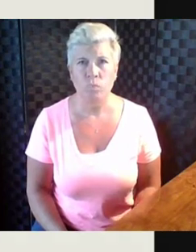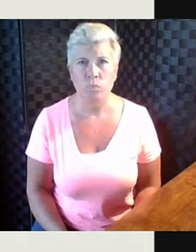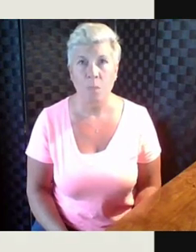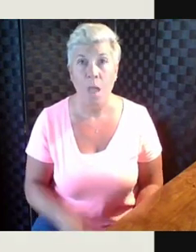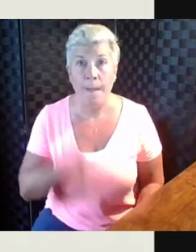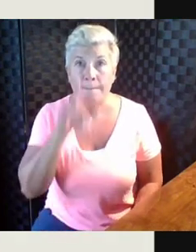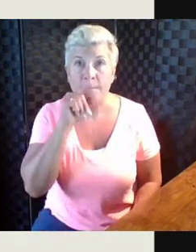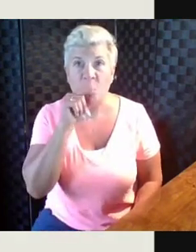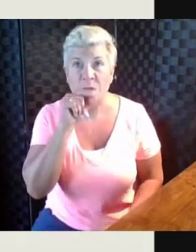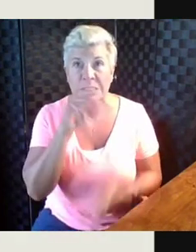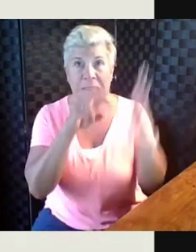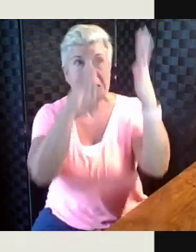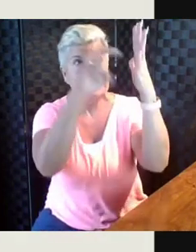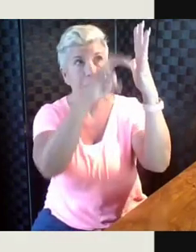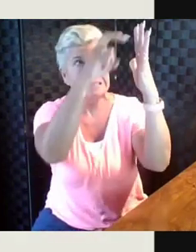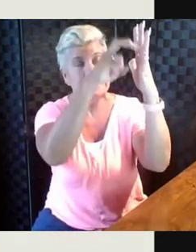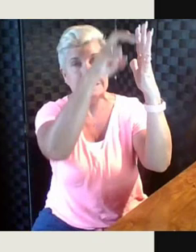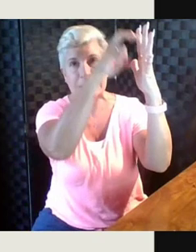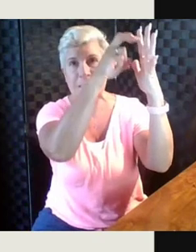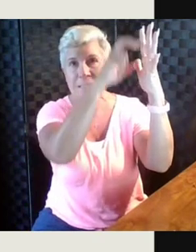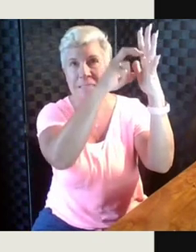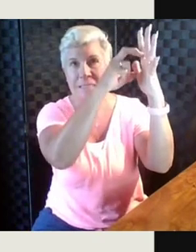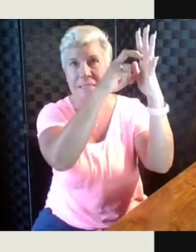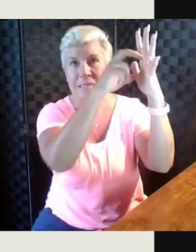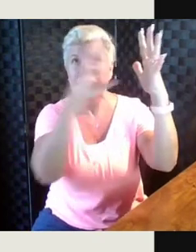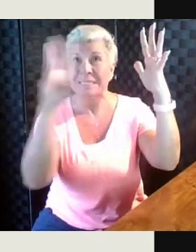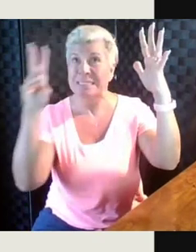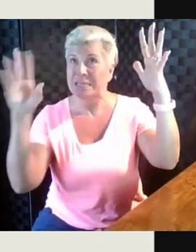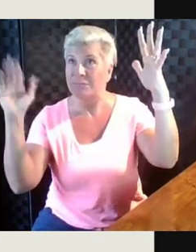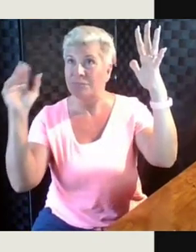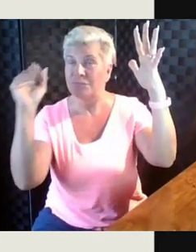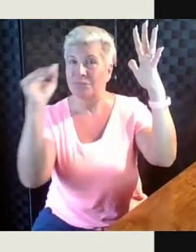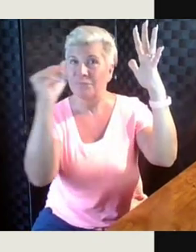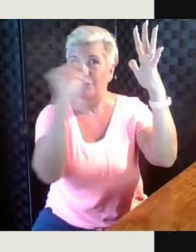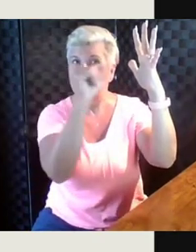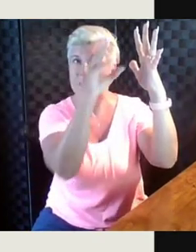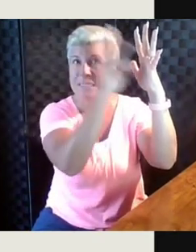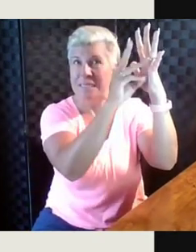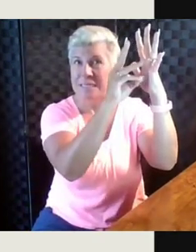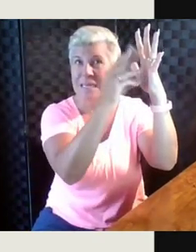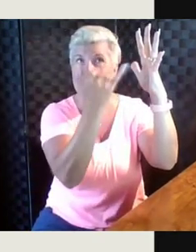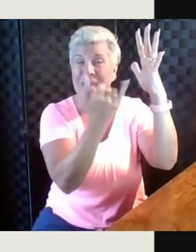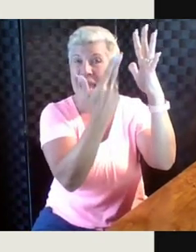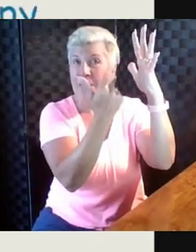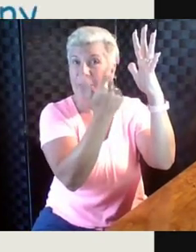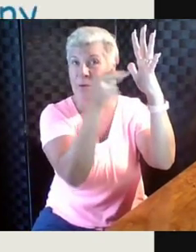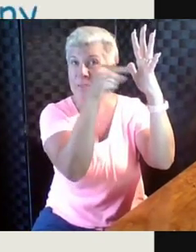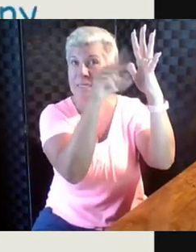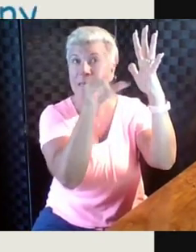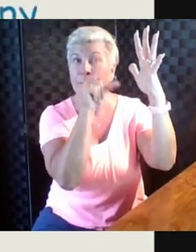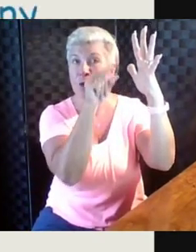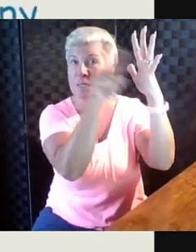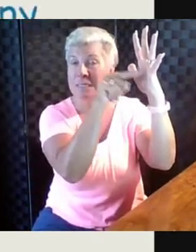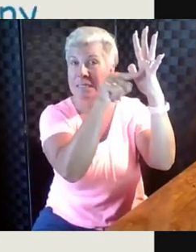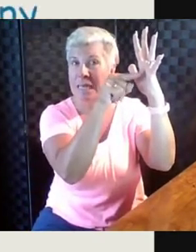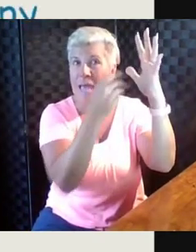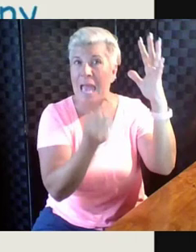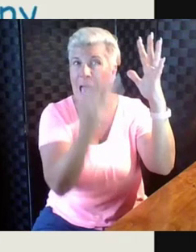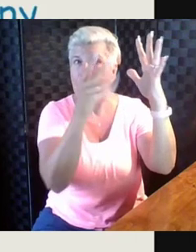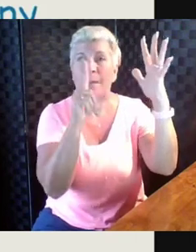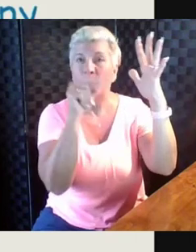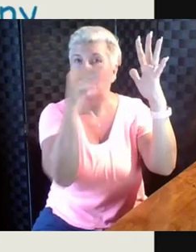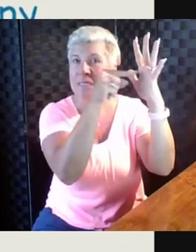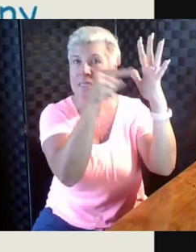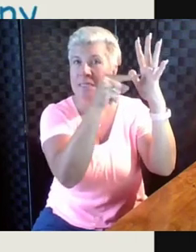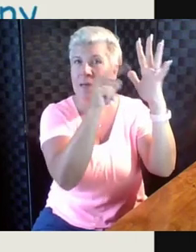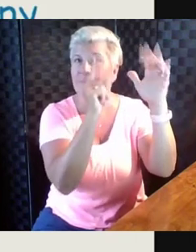Some birds were sitting in a tree. 6 more birds flew over. Then there were 13 birds in the tree. How many birds were